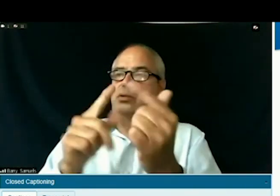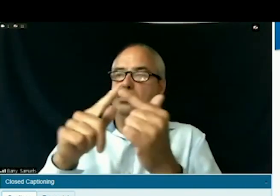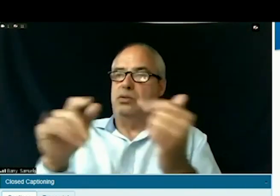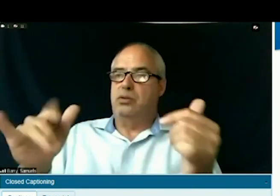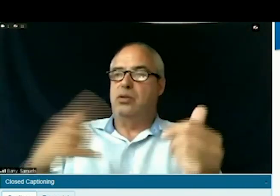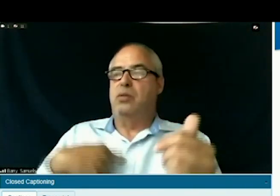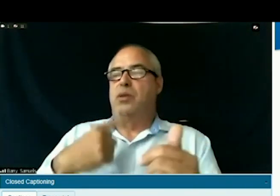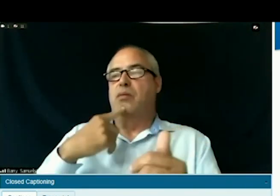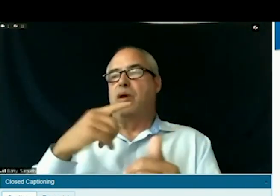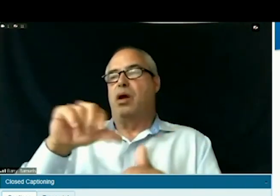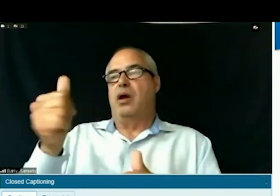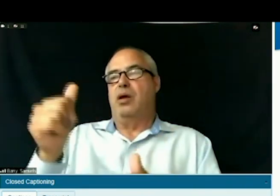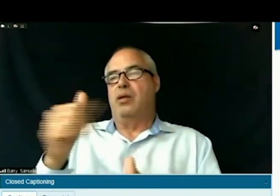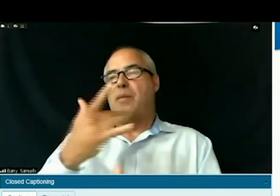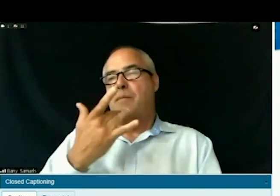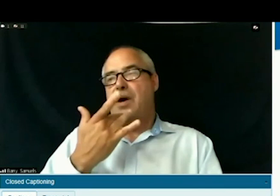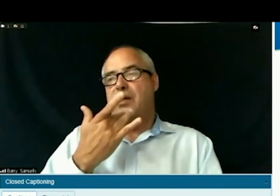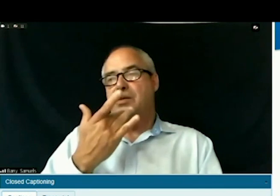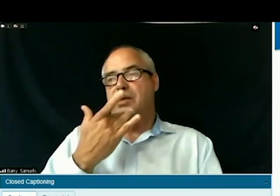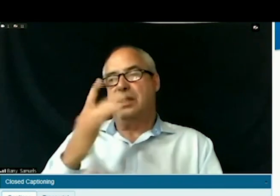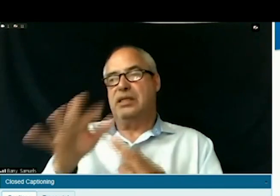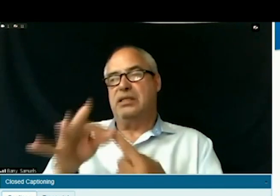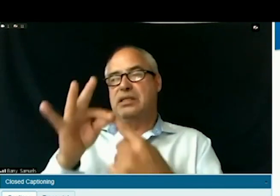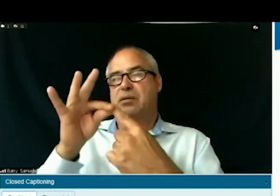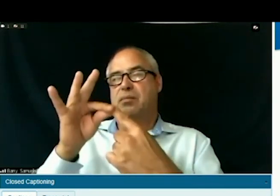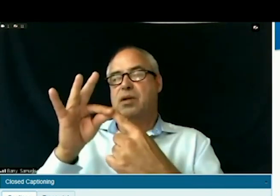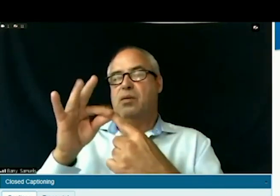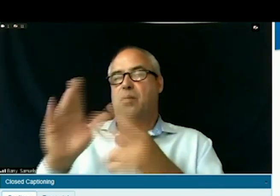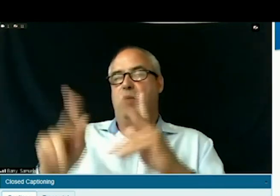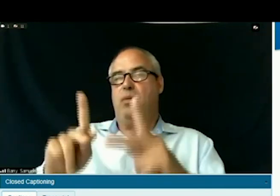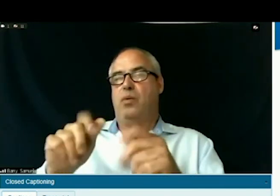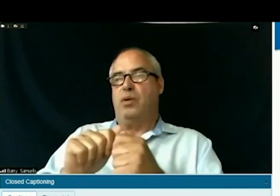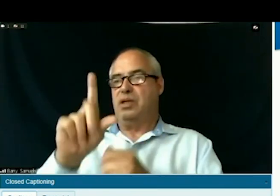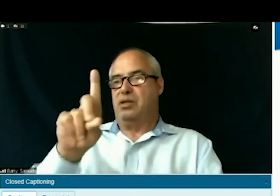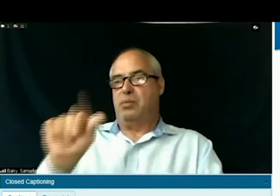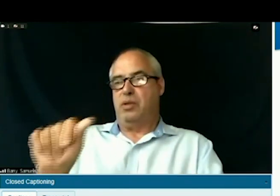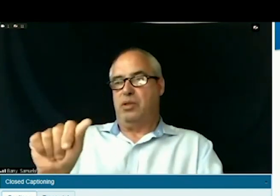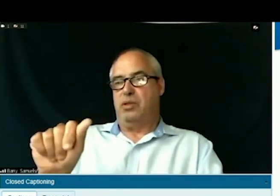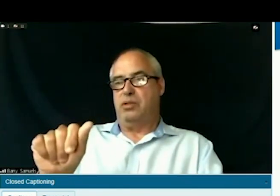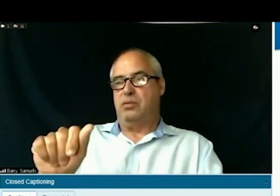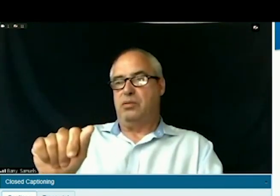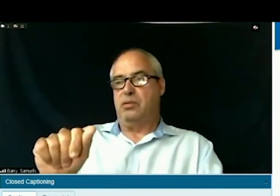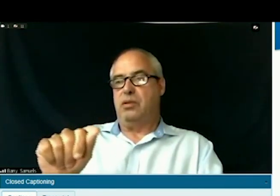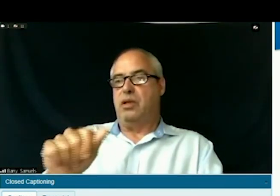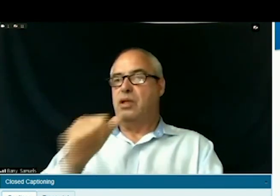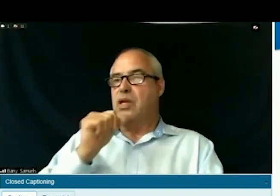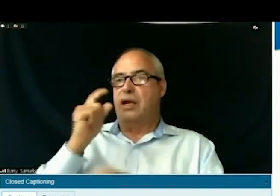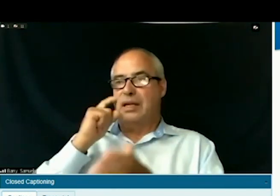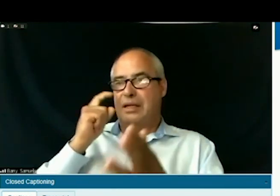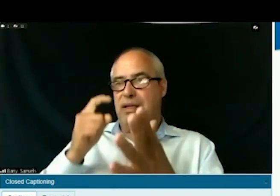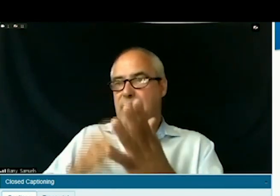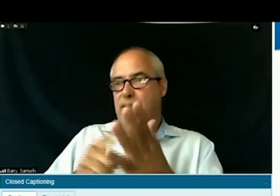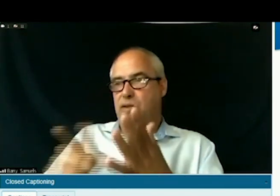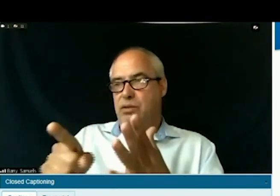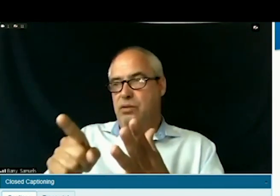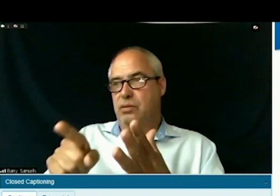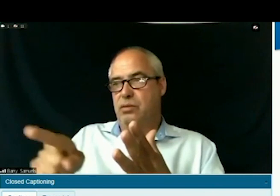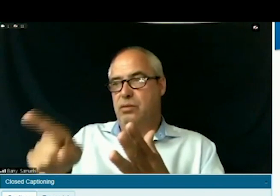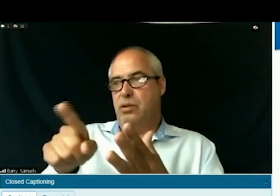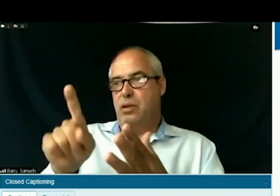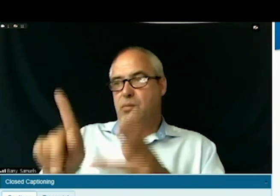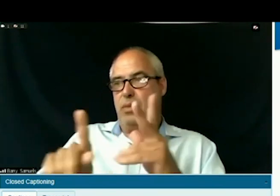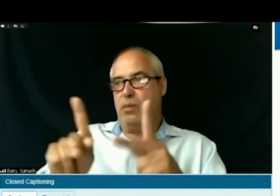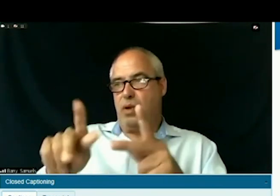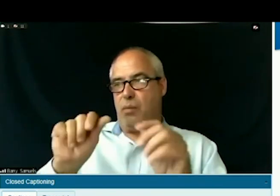explicit bias and misconceptions about people with disabilities, and, not acknowledging, people's